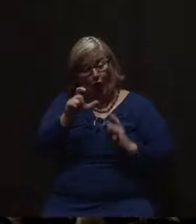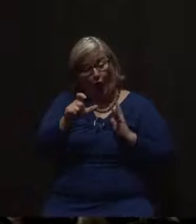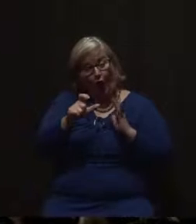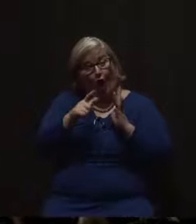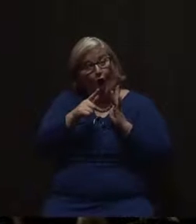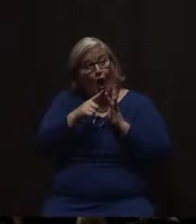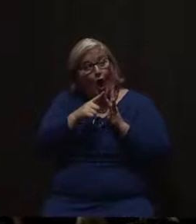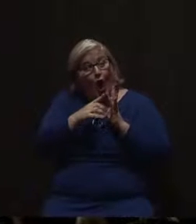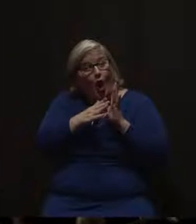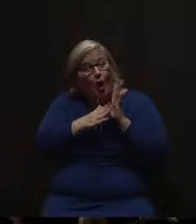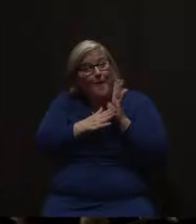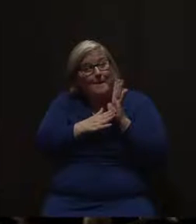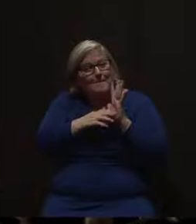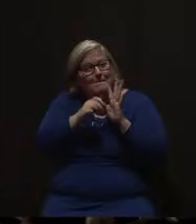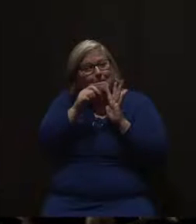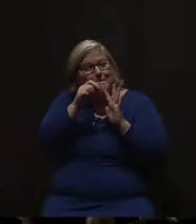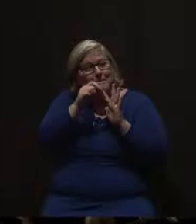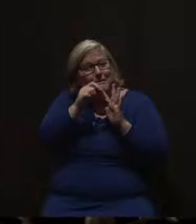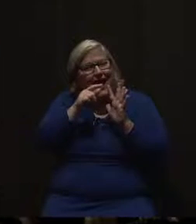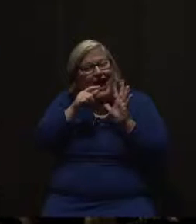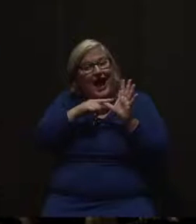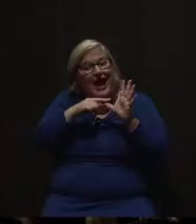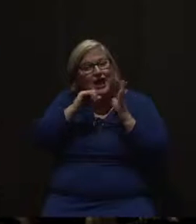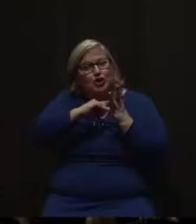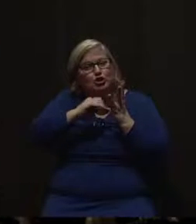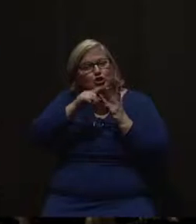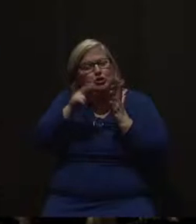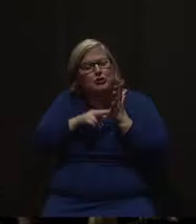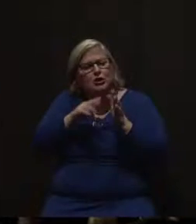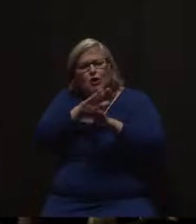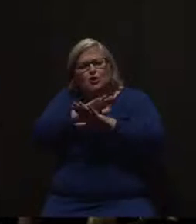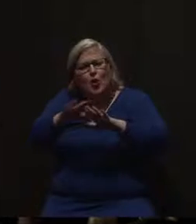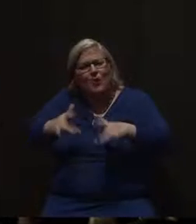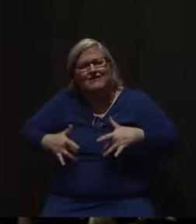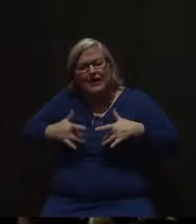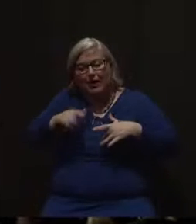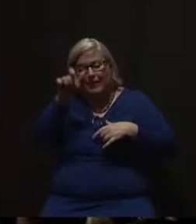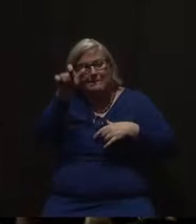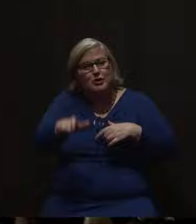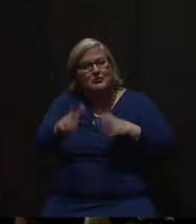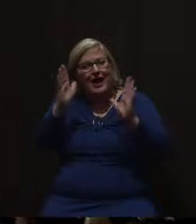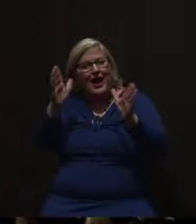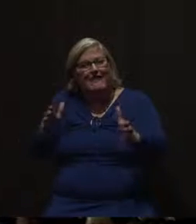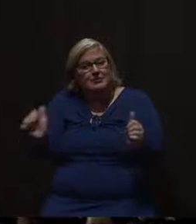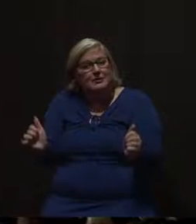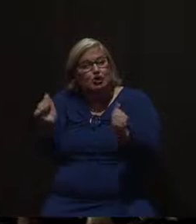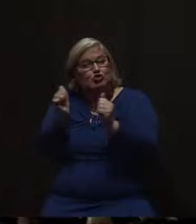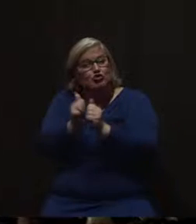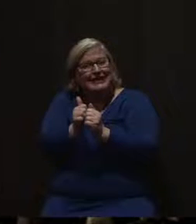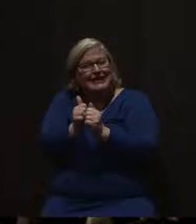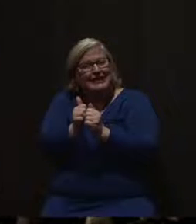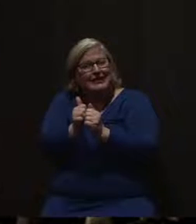For compassion, I don't even have to agree with these people. They don't even have to be good people. Compassion is unconditional.